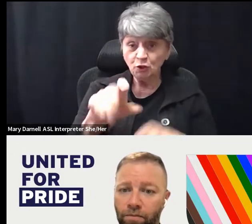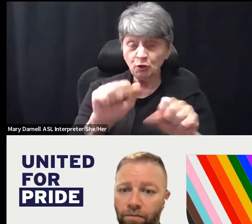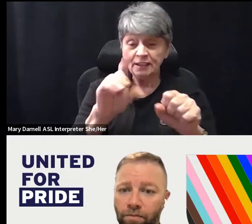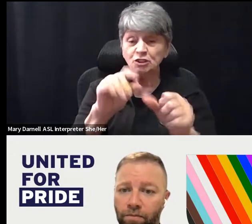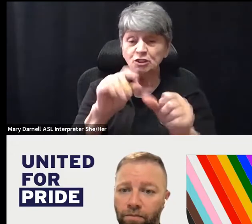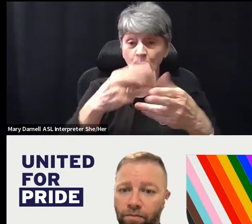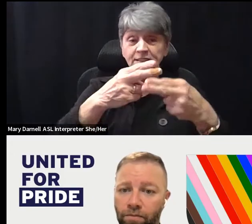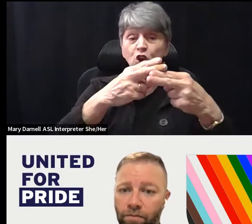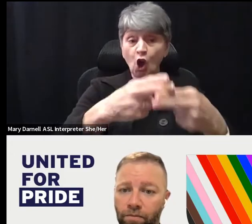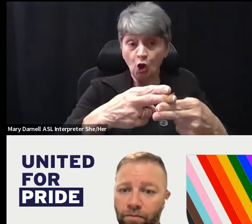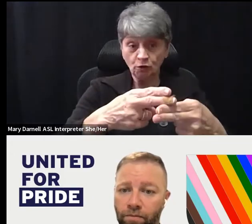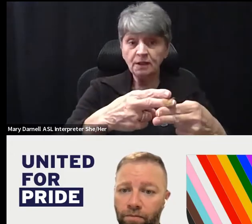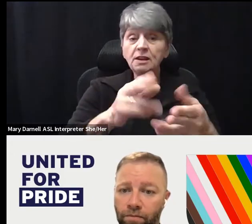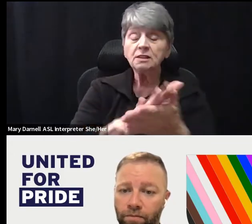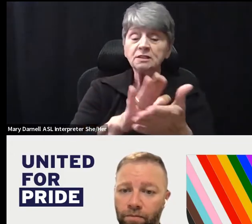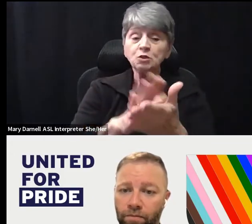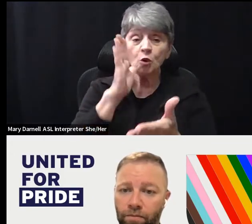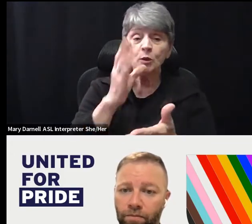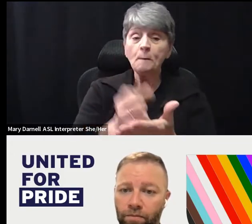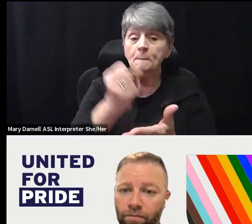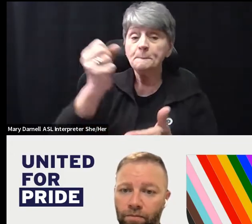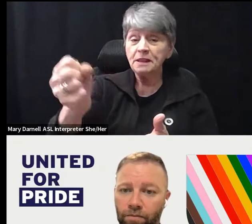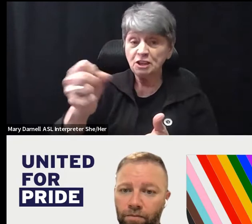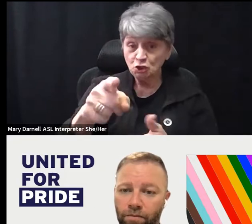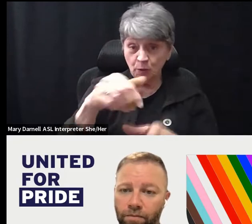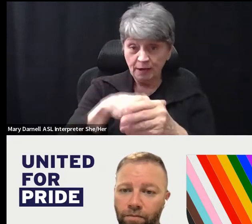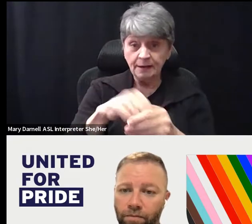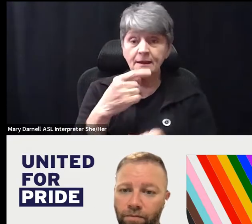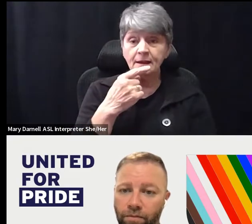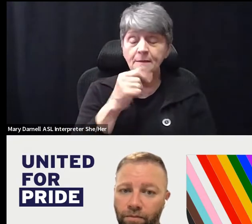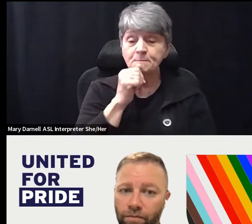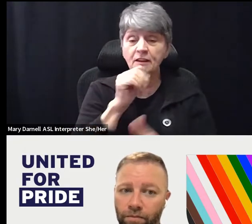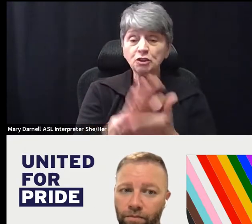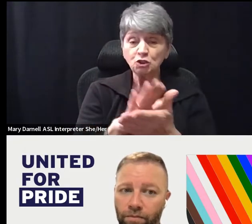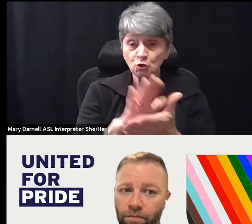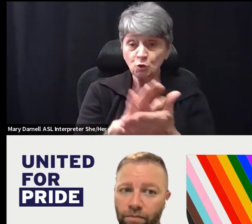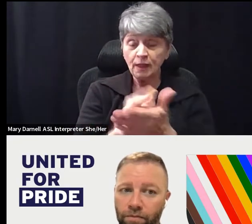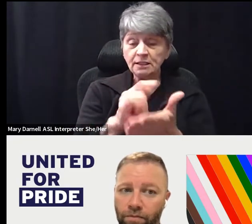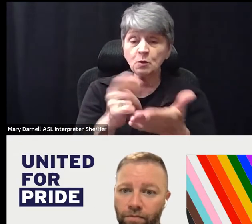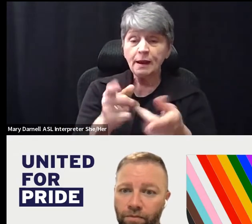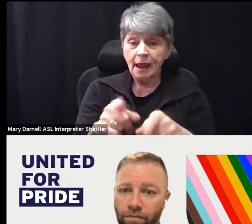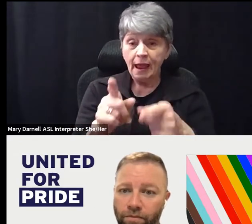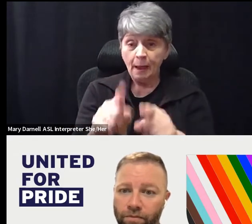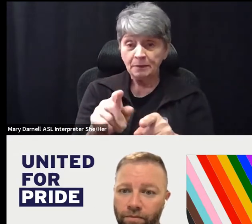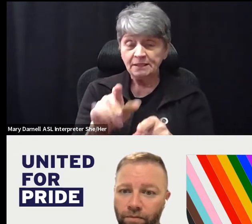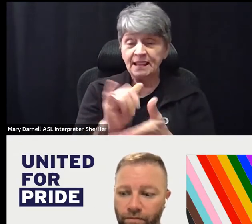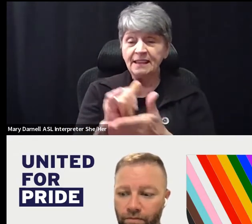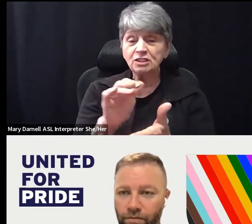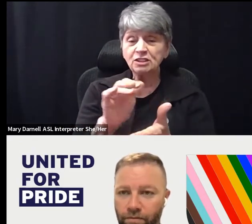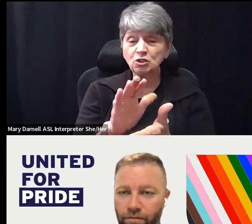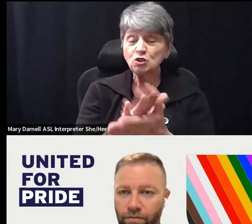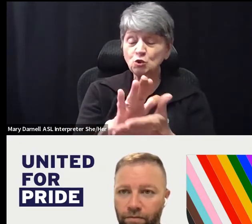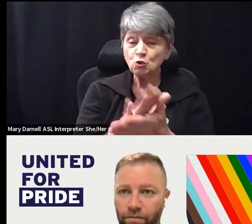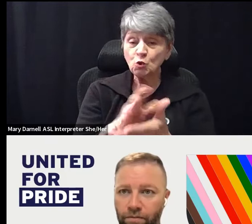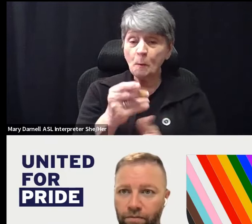called, the school will place you in a private school if that's what happens, and they pay for everything. You keep the protections. That's not considered a voucher. That